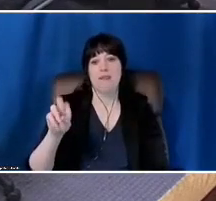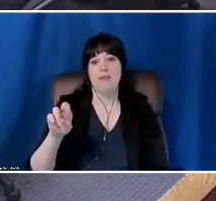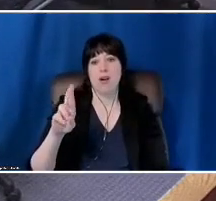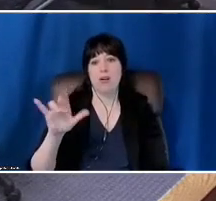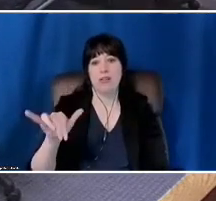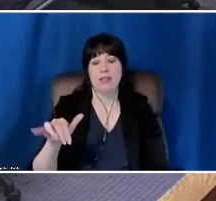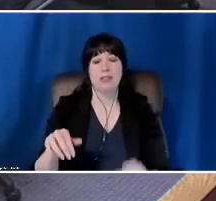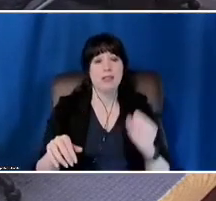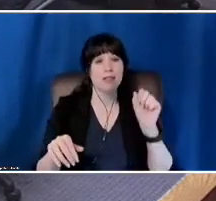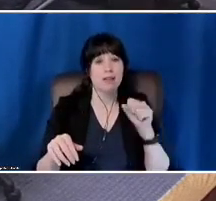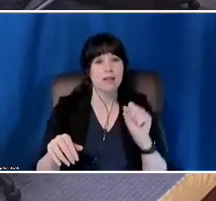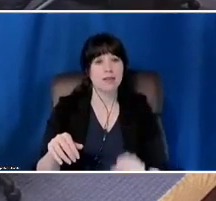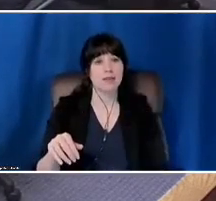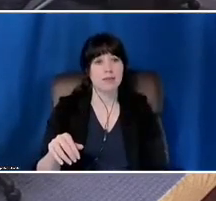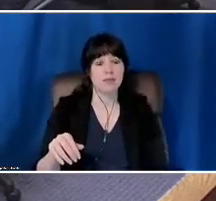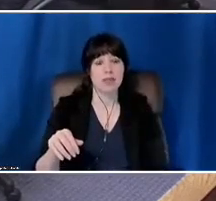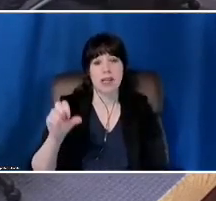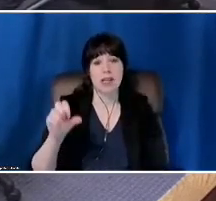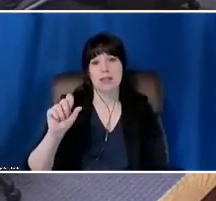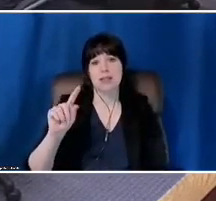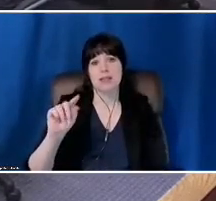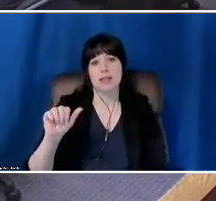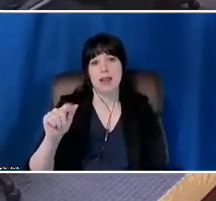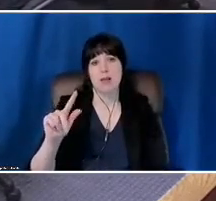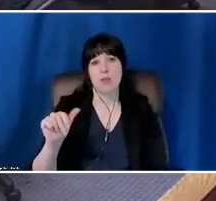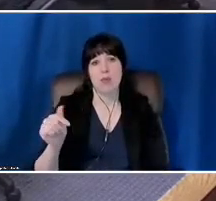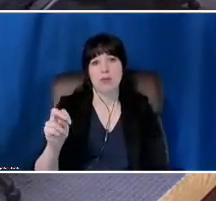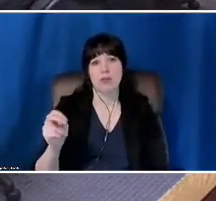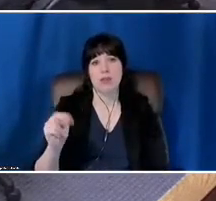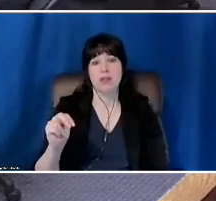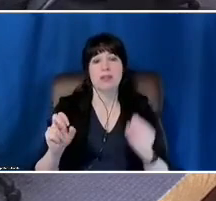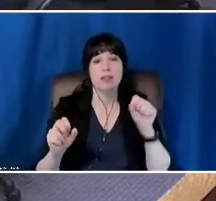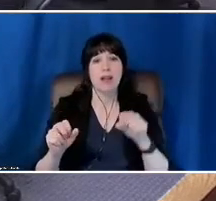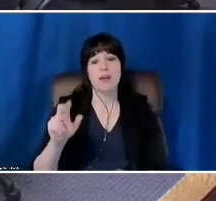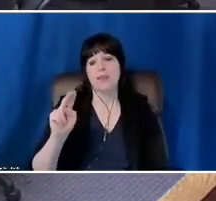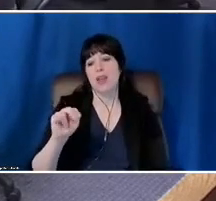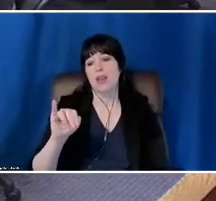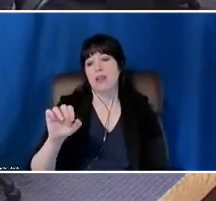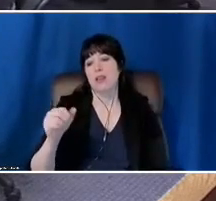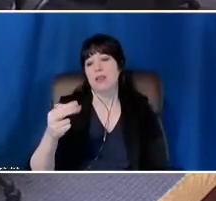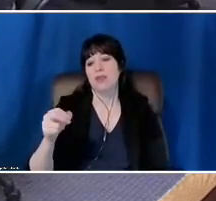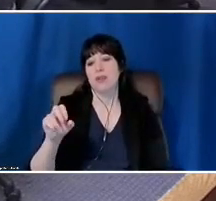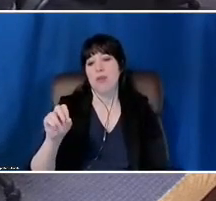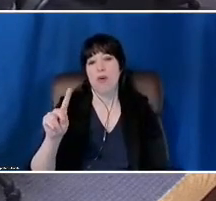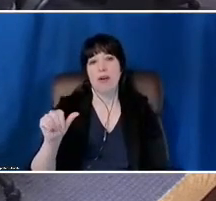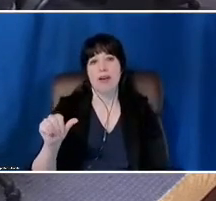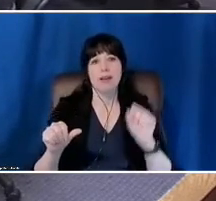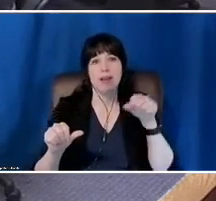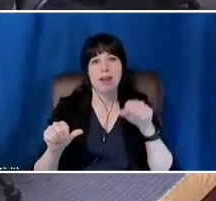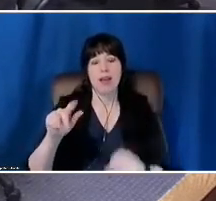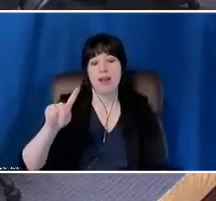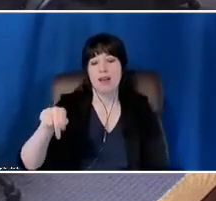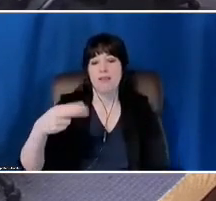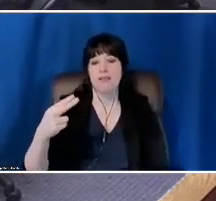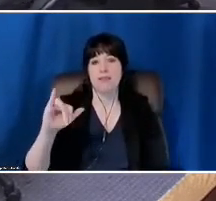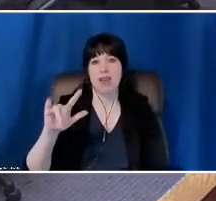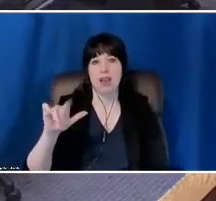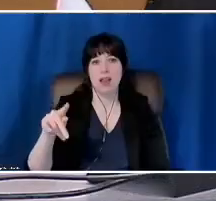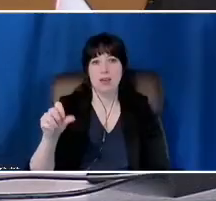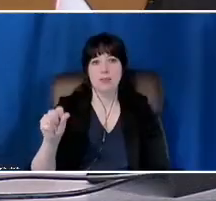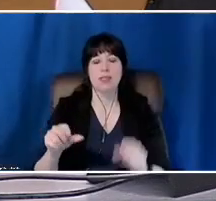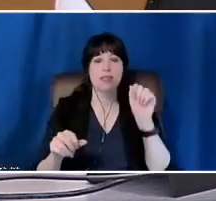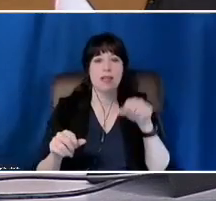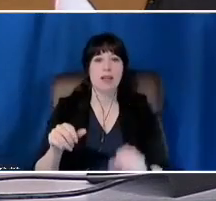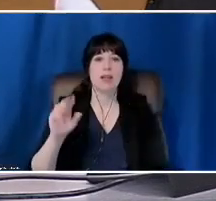Aye. Councillor Stapleton? Aye. Councillor Nishioka? Aye. Councillor Phillips? Aye. Mayor Hoy?